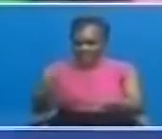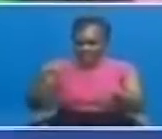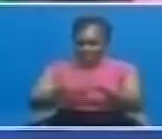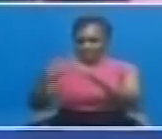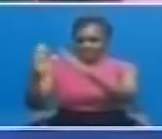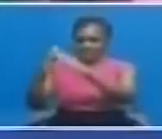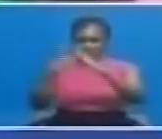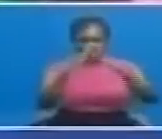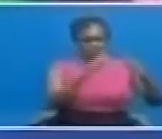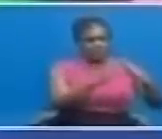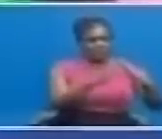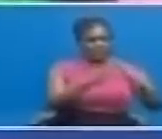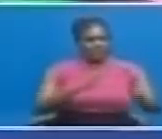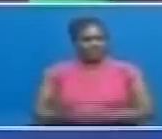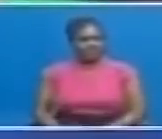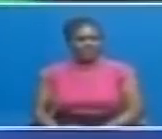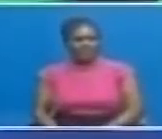estate,